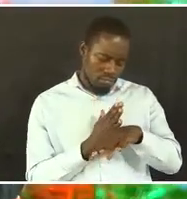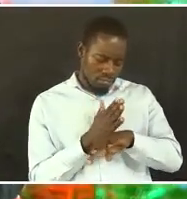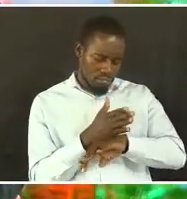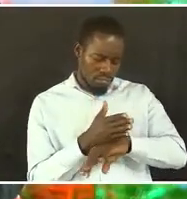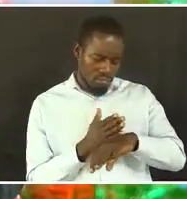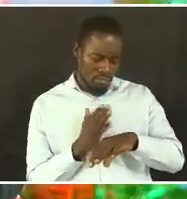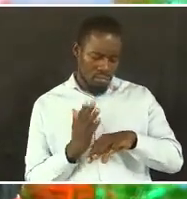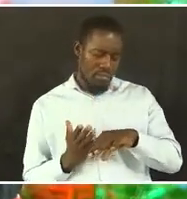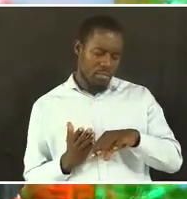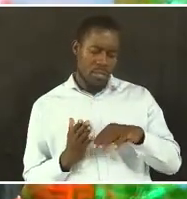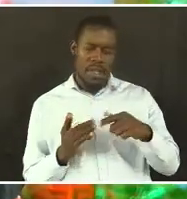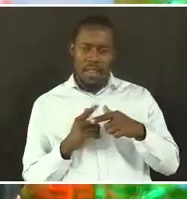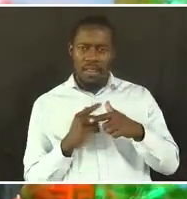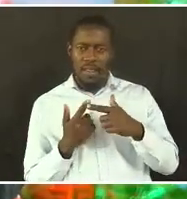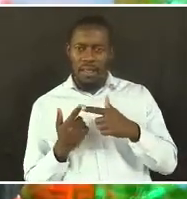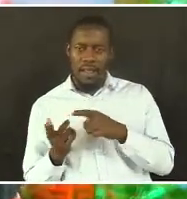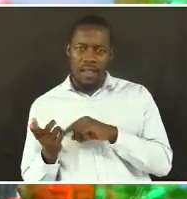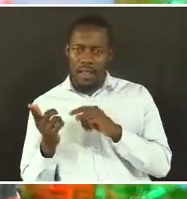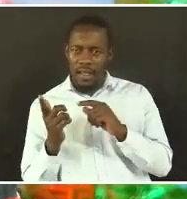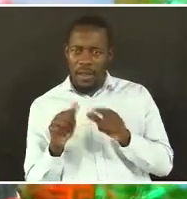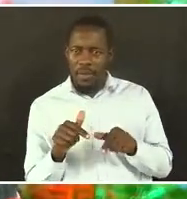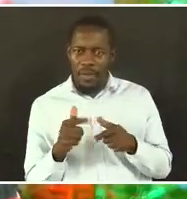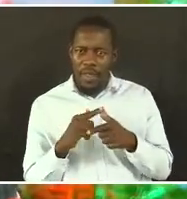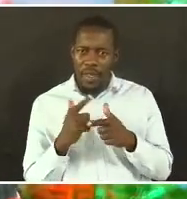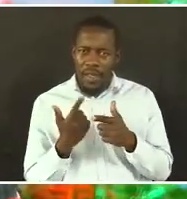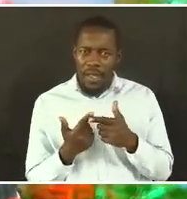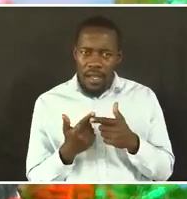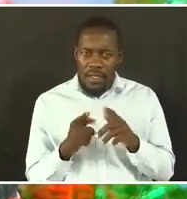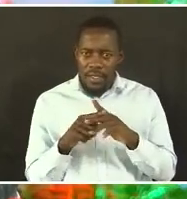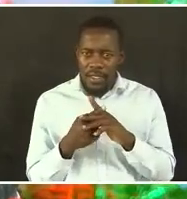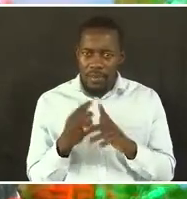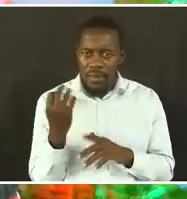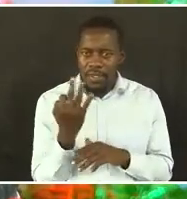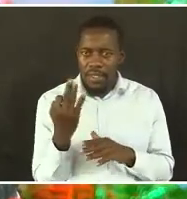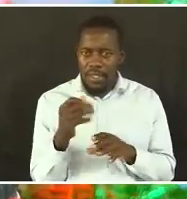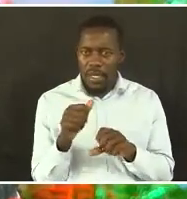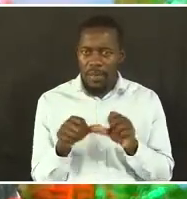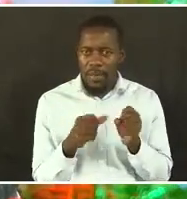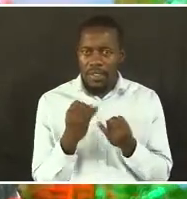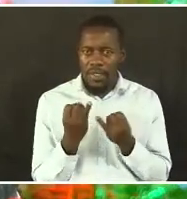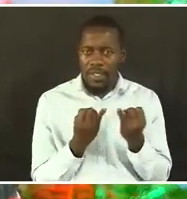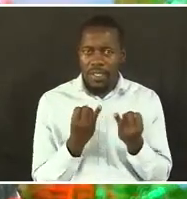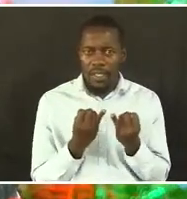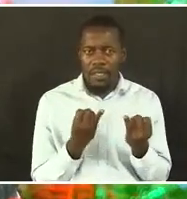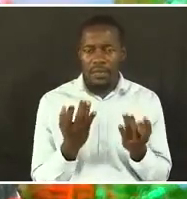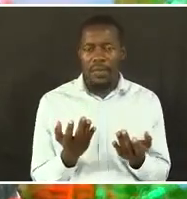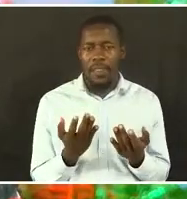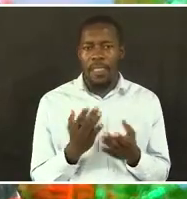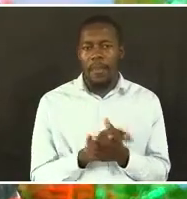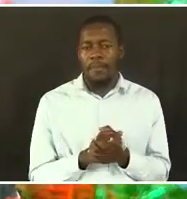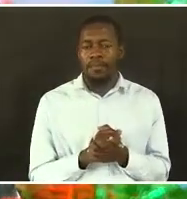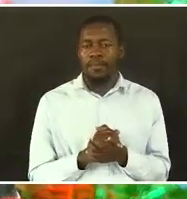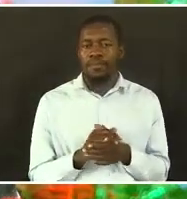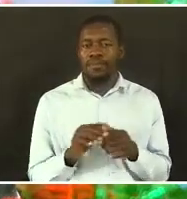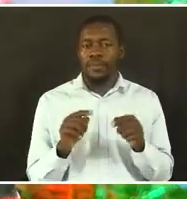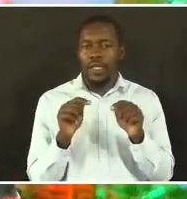Sabbath. Your bleeding leg we'll handle afterwards. Now, chaplaincy is a ministry that is meant to